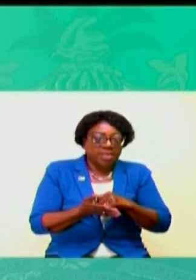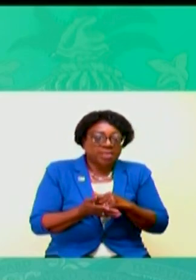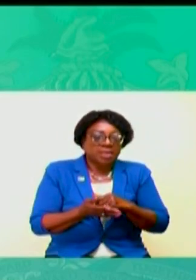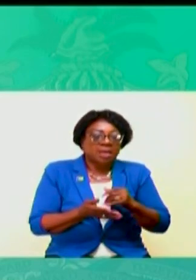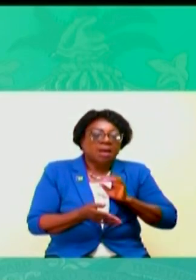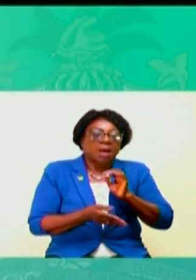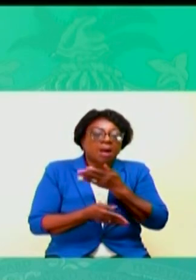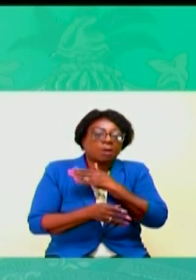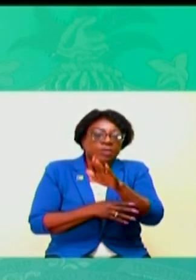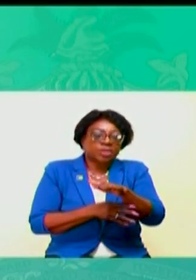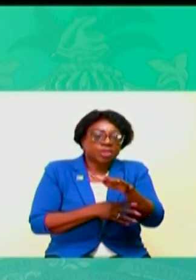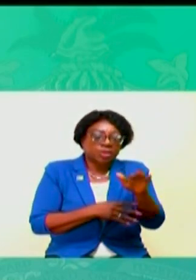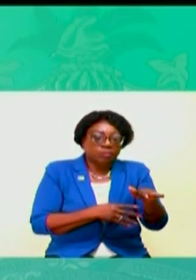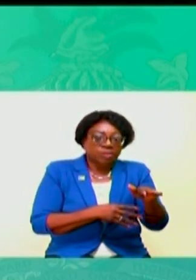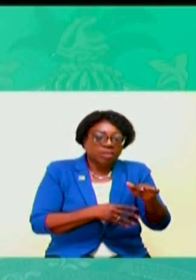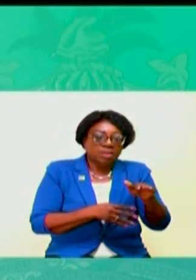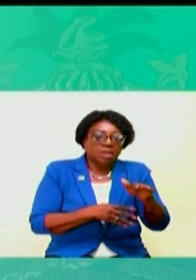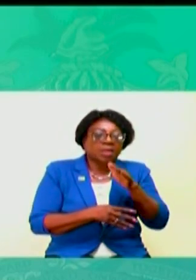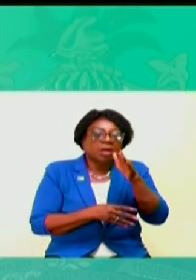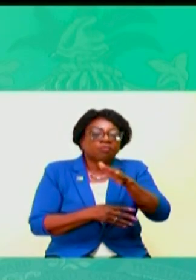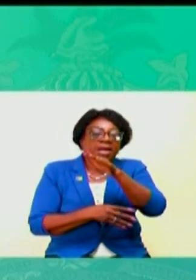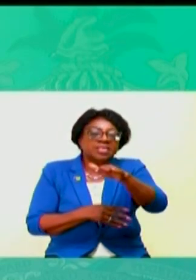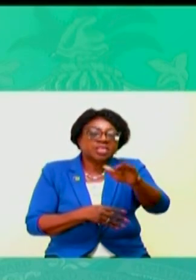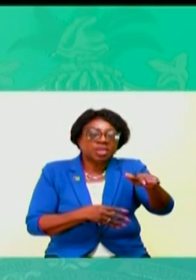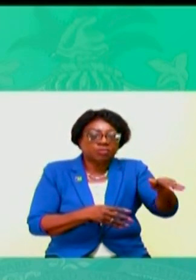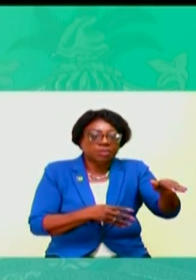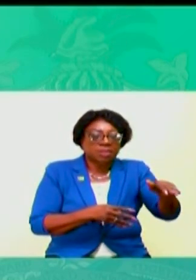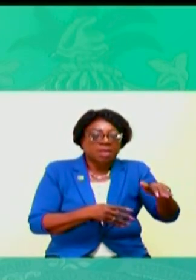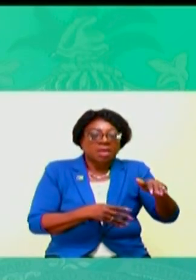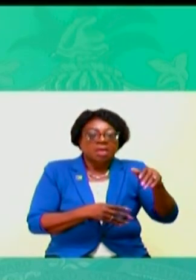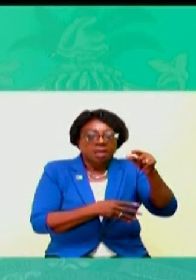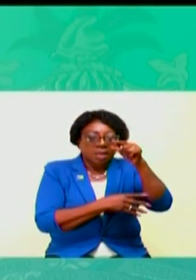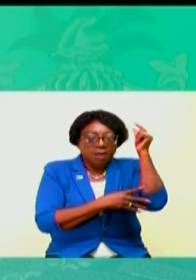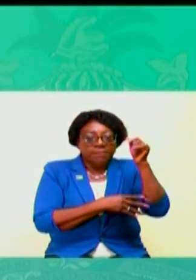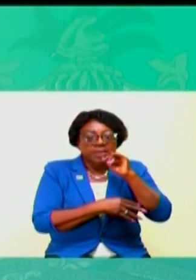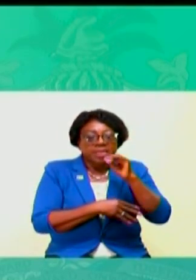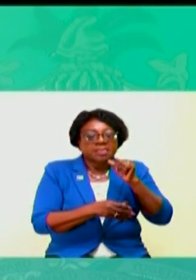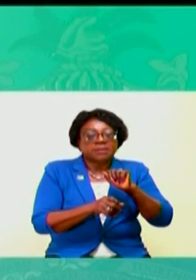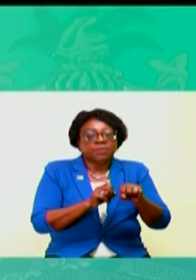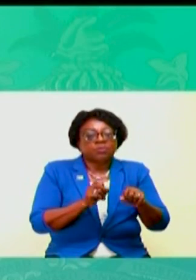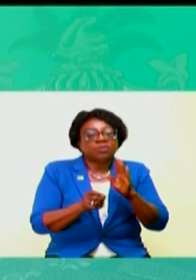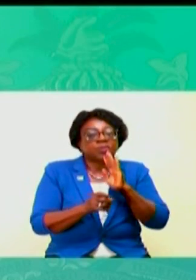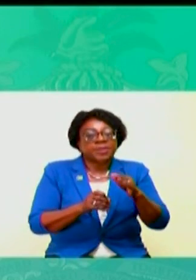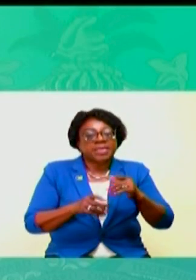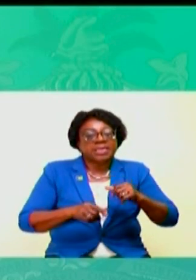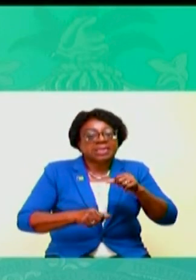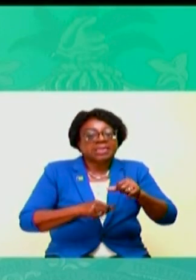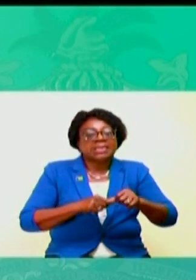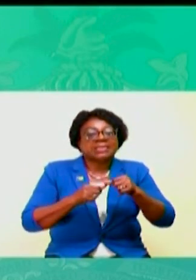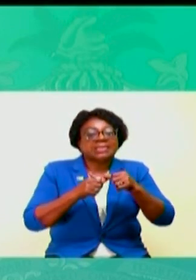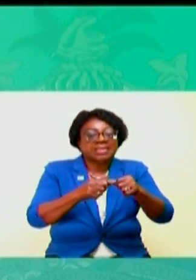critical. Governments are supposed to be continuous. And